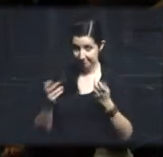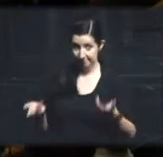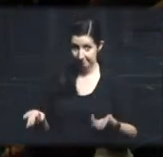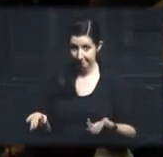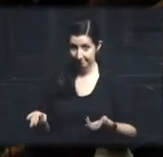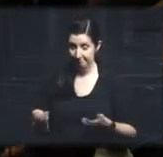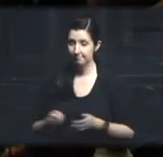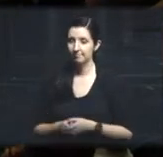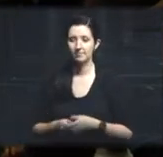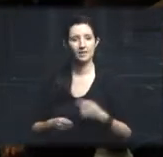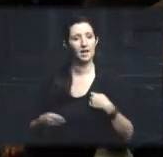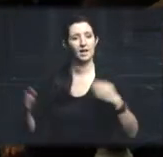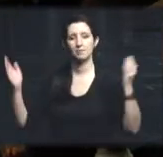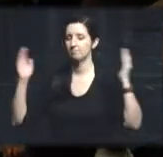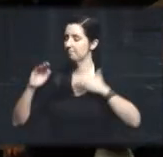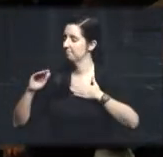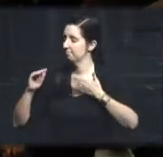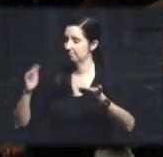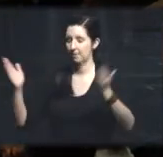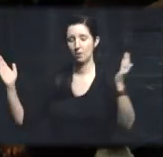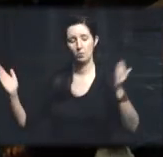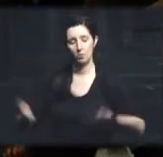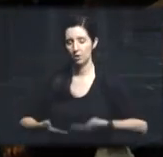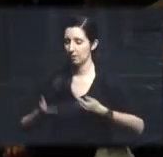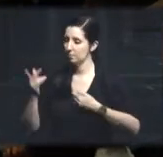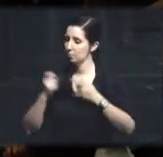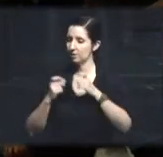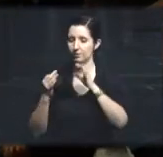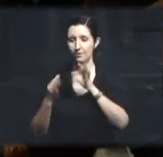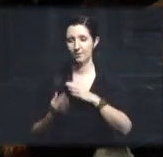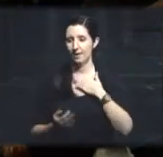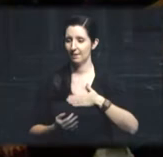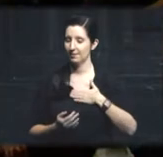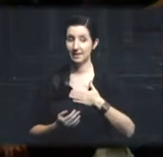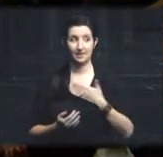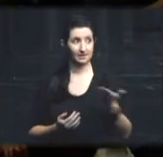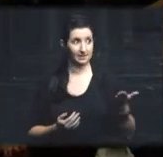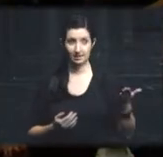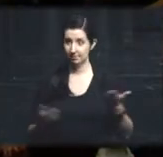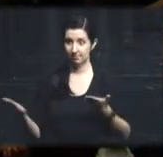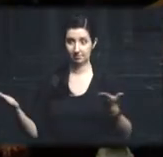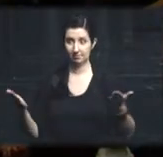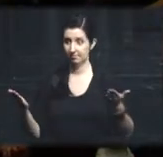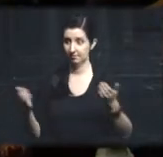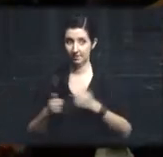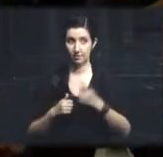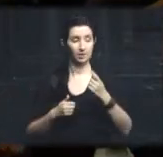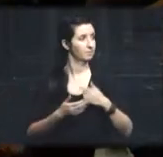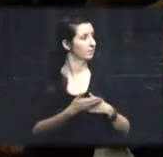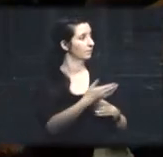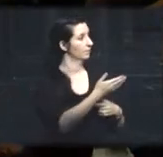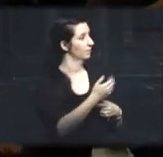And I certainly invite them. I would love to have feedback. Yes, wonderful. I'll repeat it.